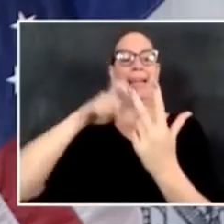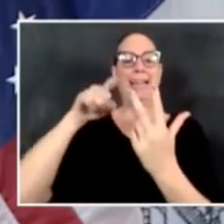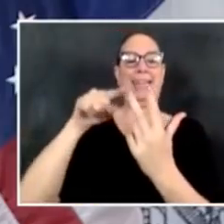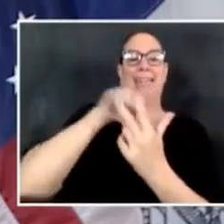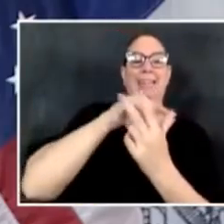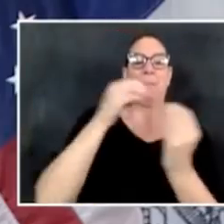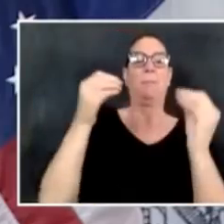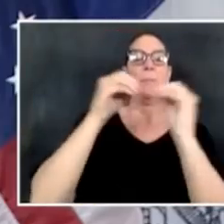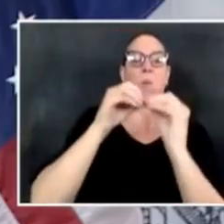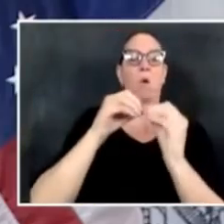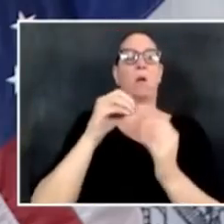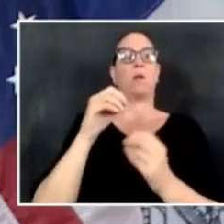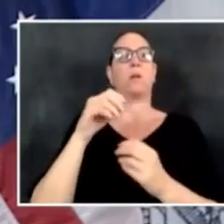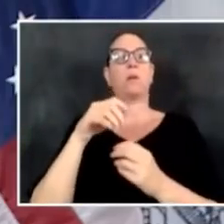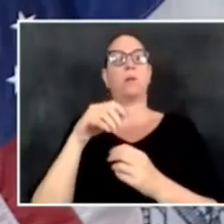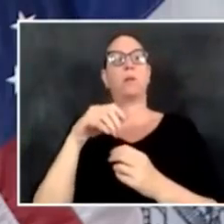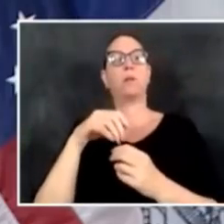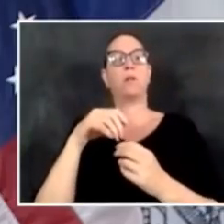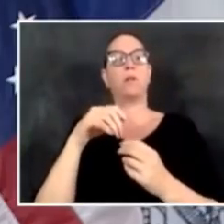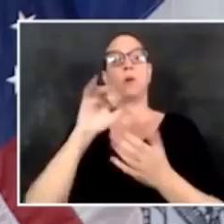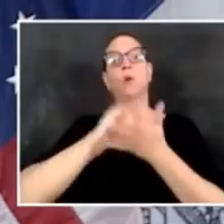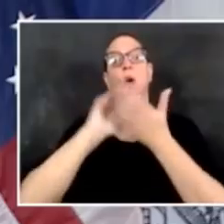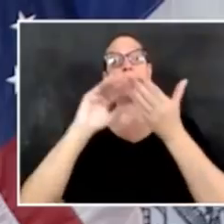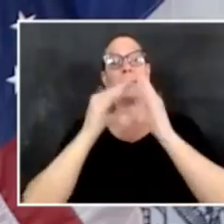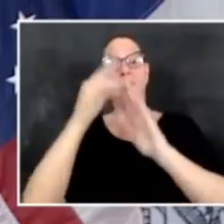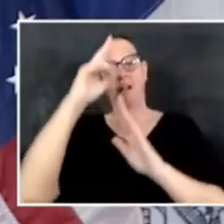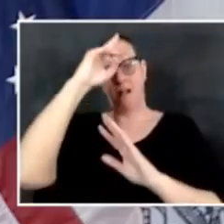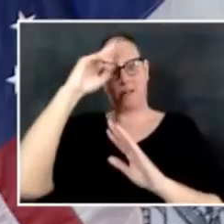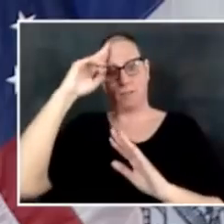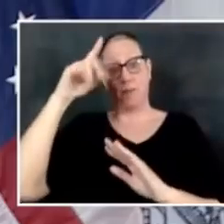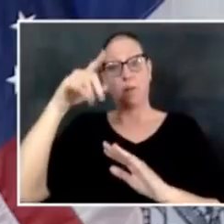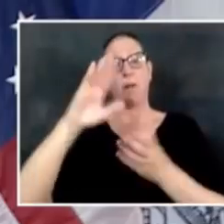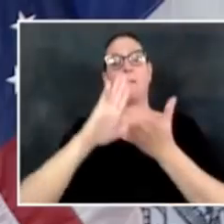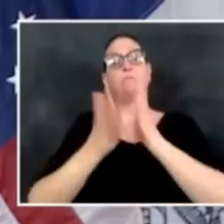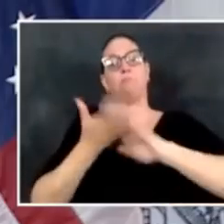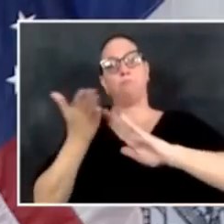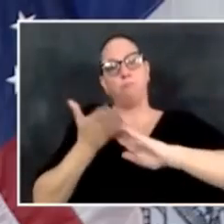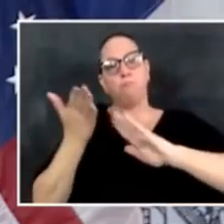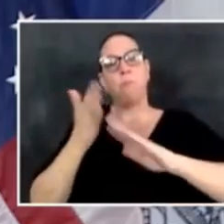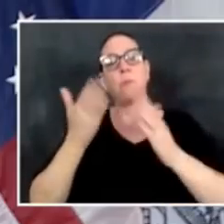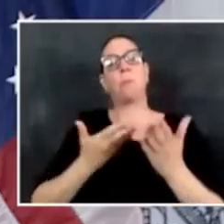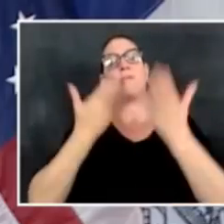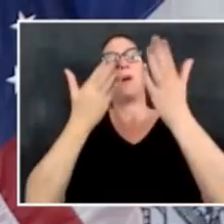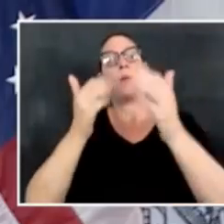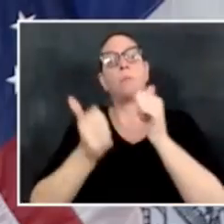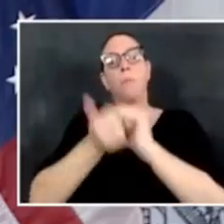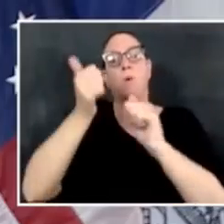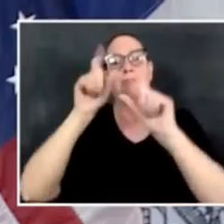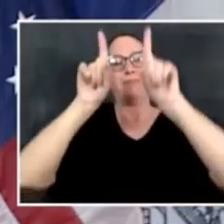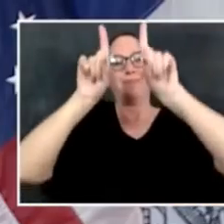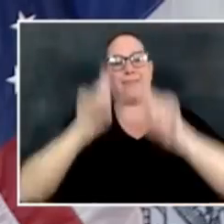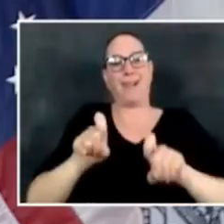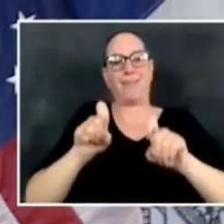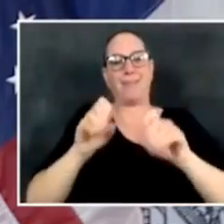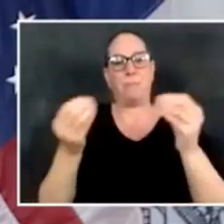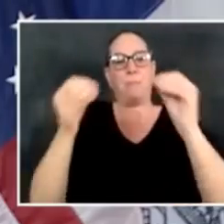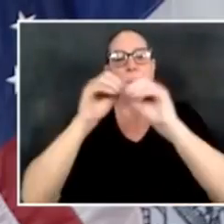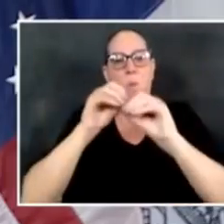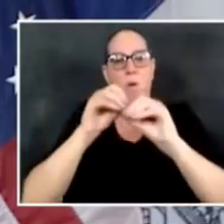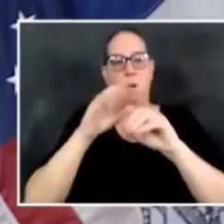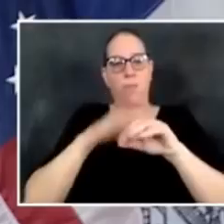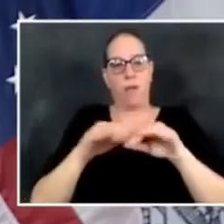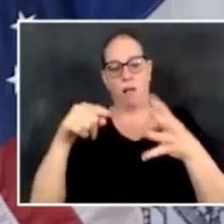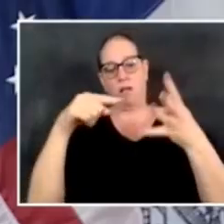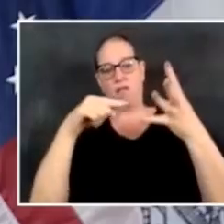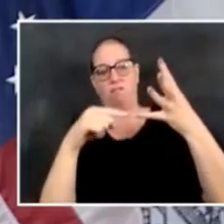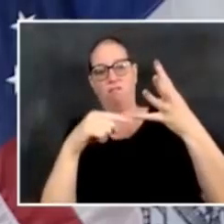about, go back in time 2 months when there was very little testing in the public health labs, one of the only things we had, and for that we had to